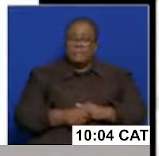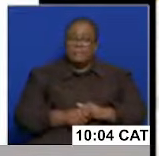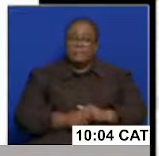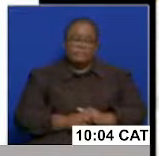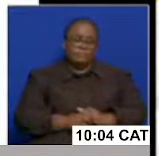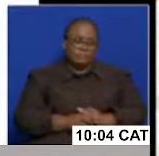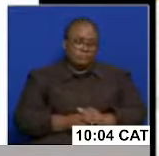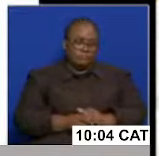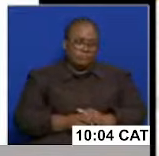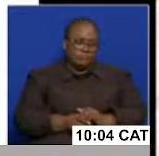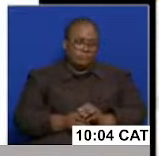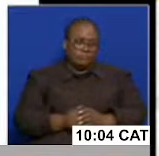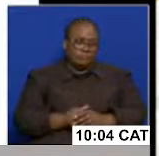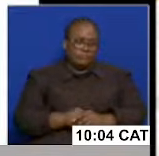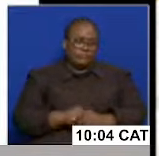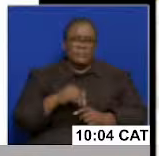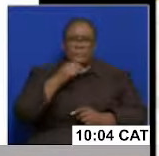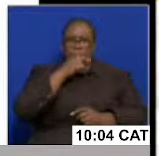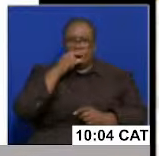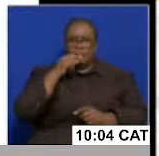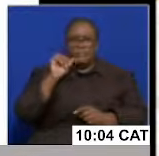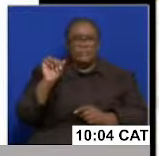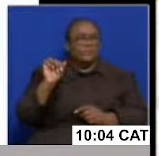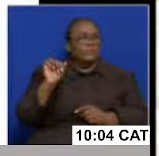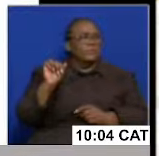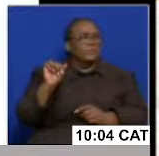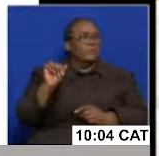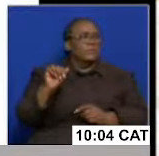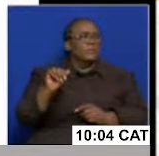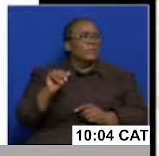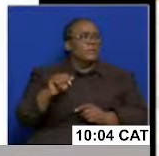His name is Jengo Simon.